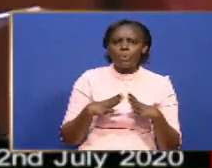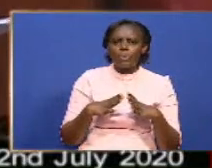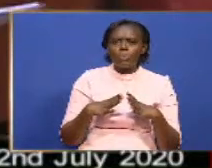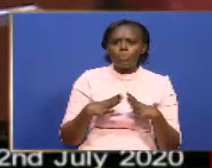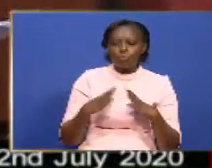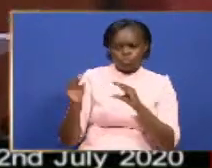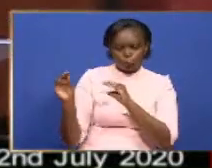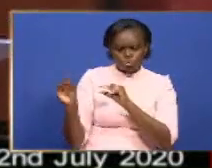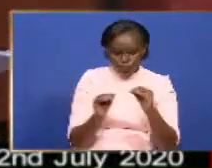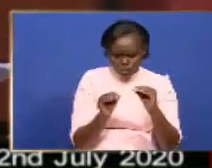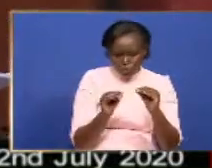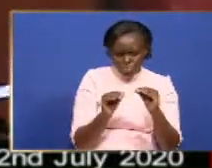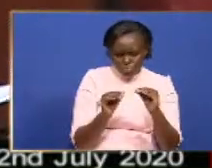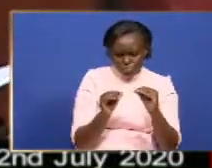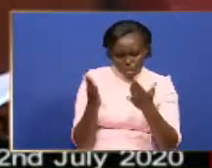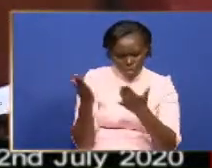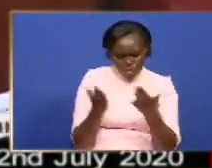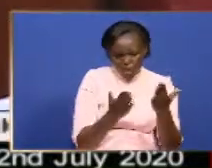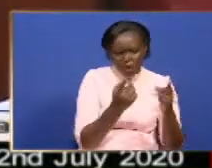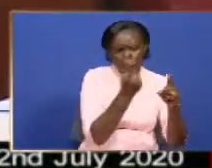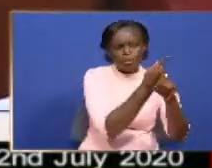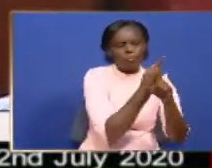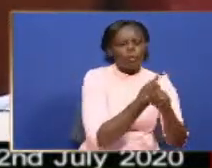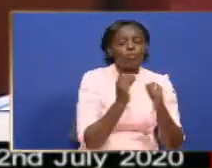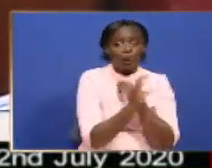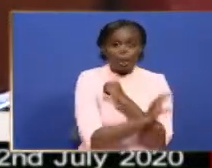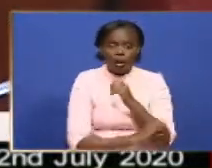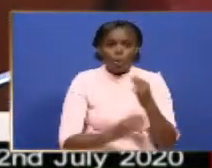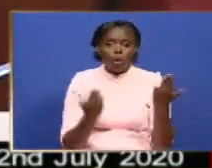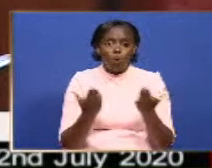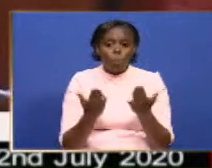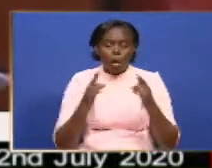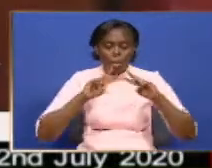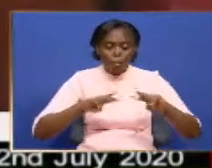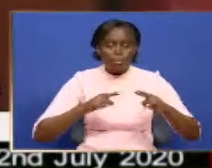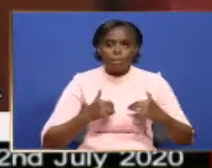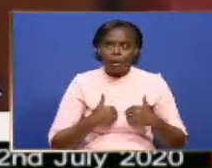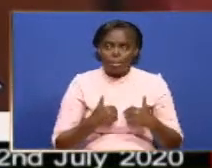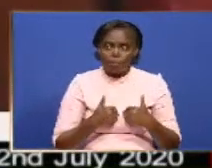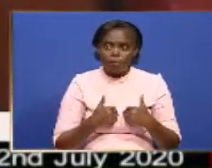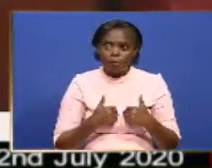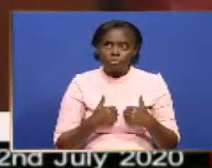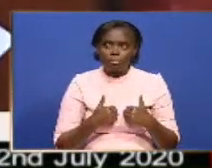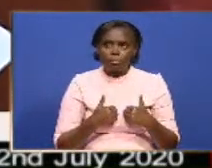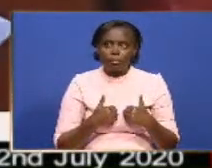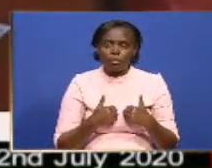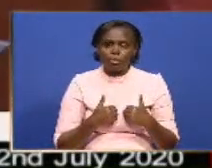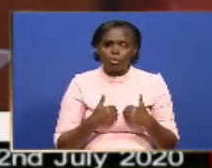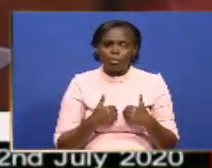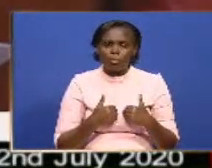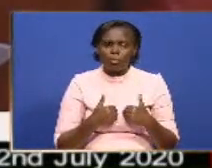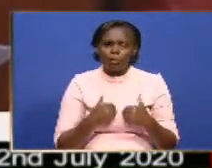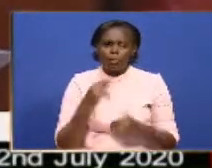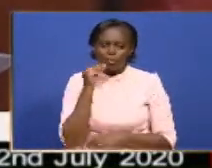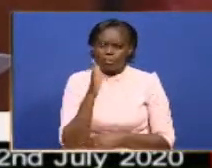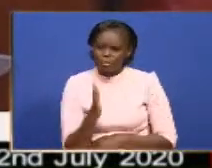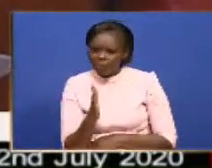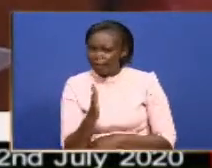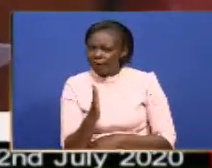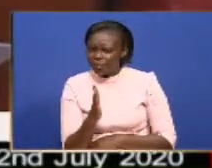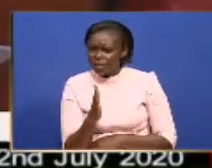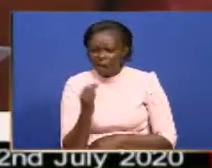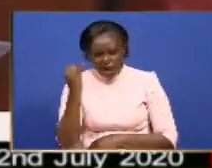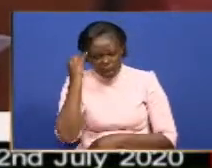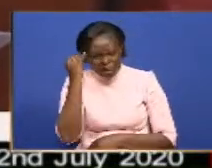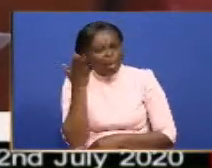to move and be accommodated in other countries where there was peace. However, Madam Speaker, there is a